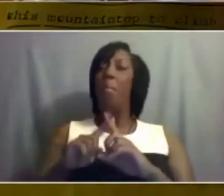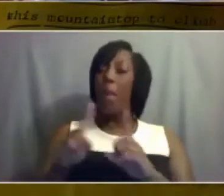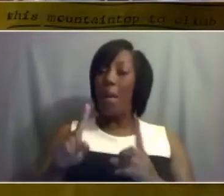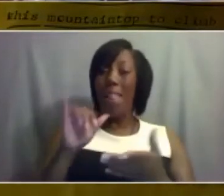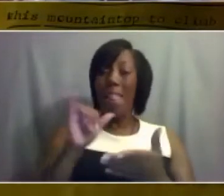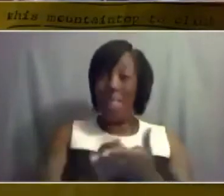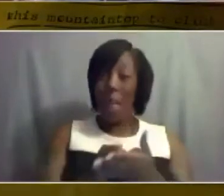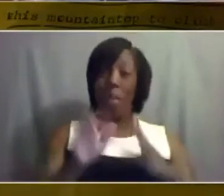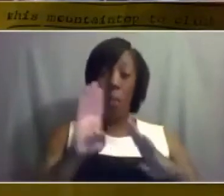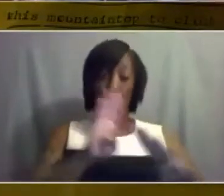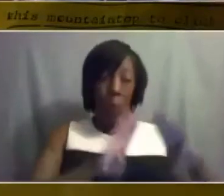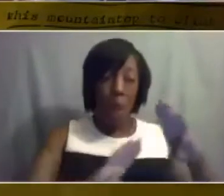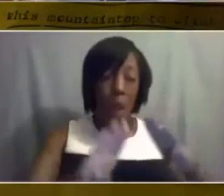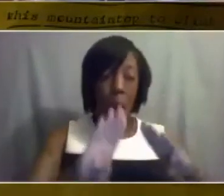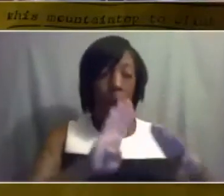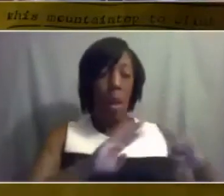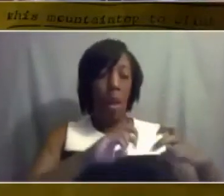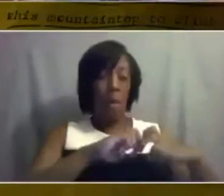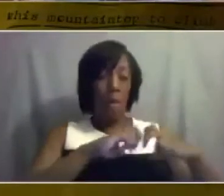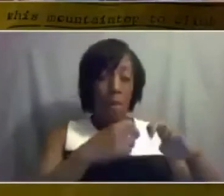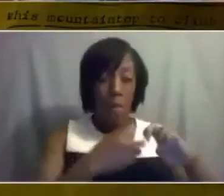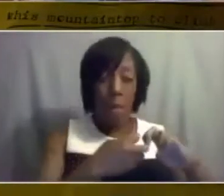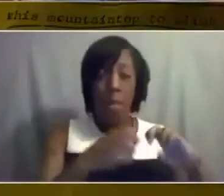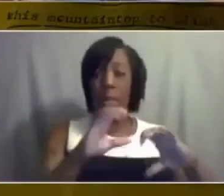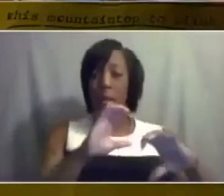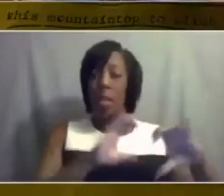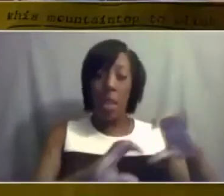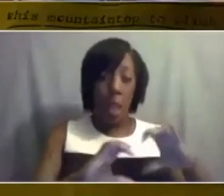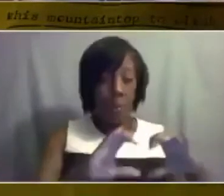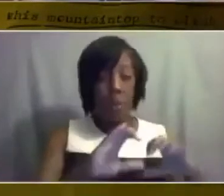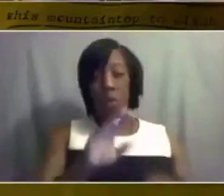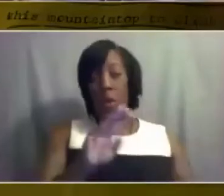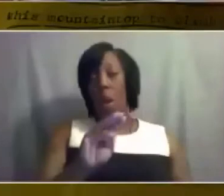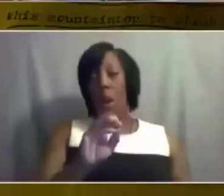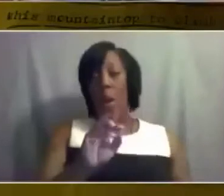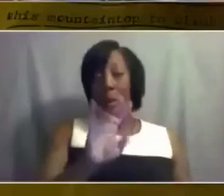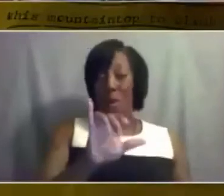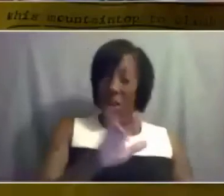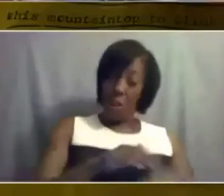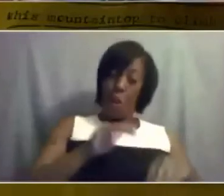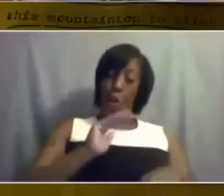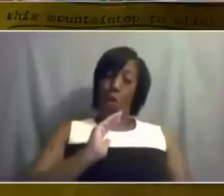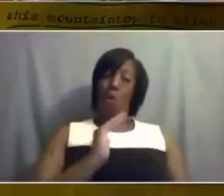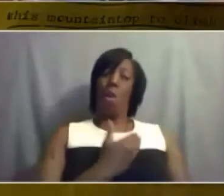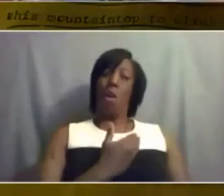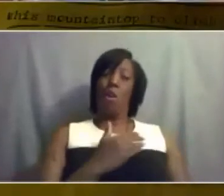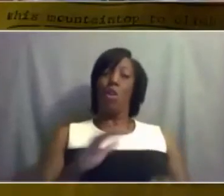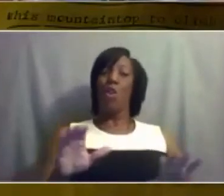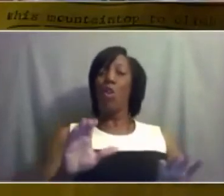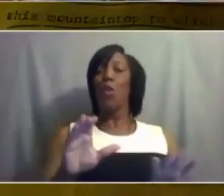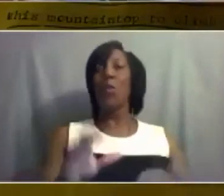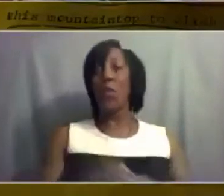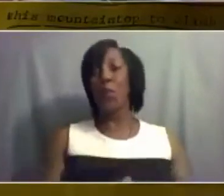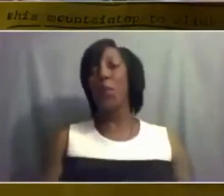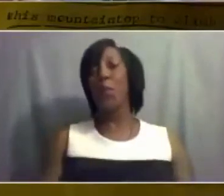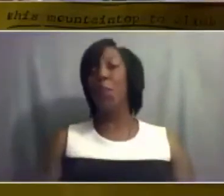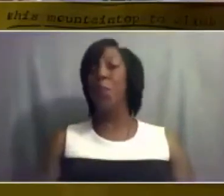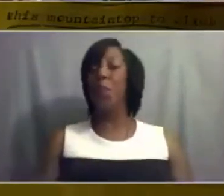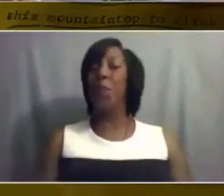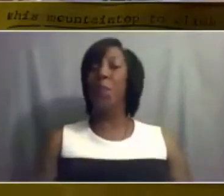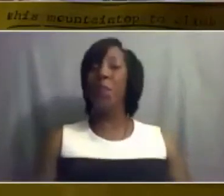and physics and chemistry, as well as morality, call us to now in the deepest way.